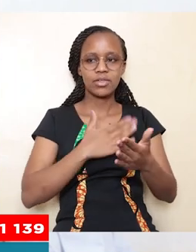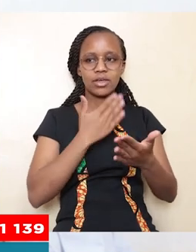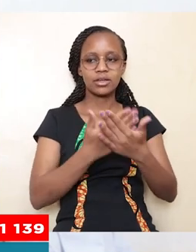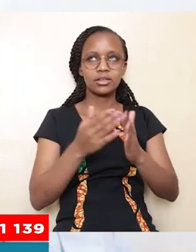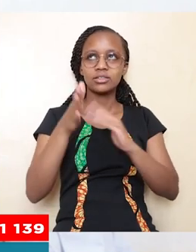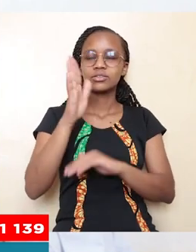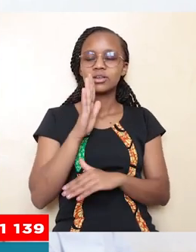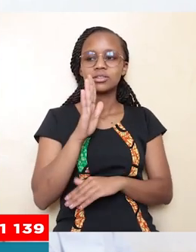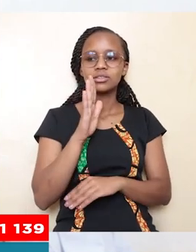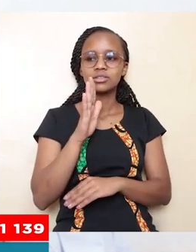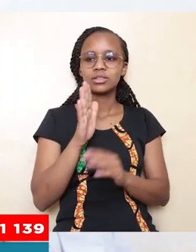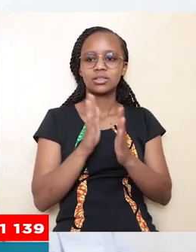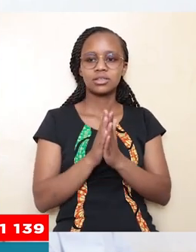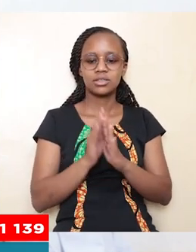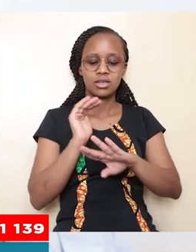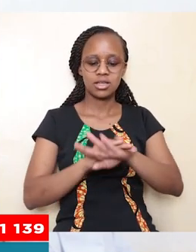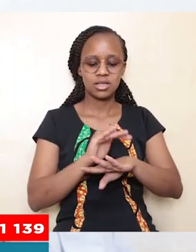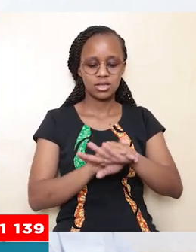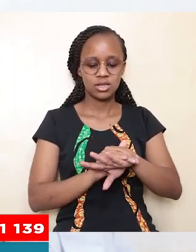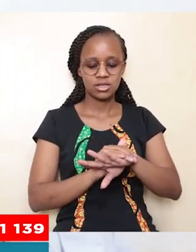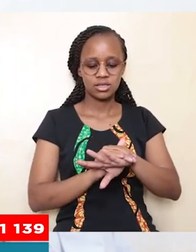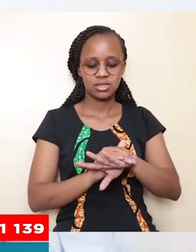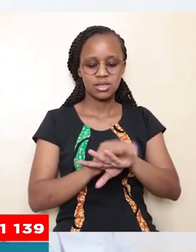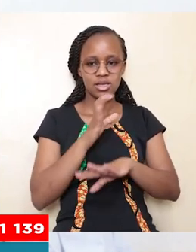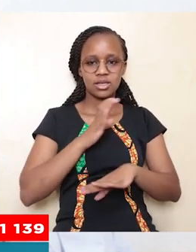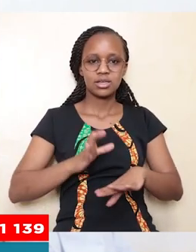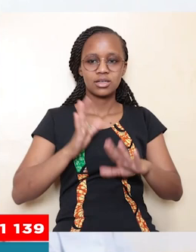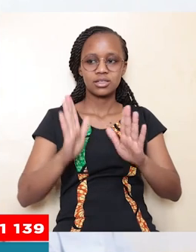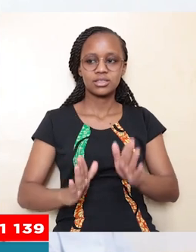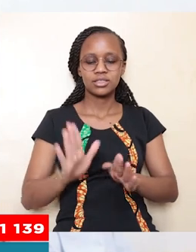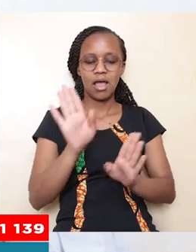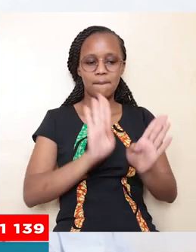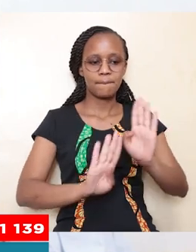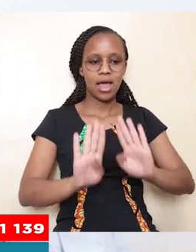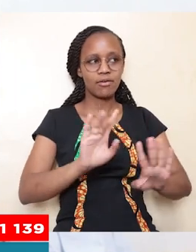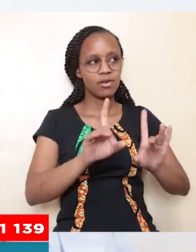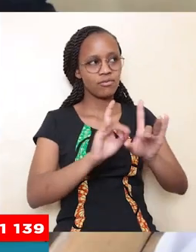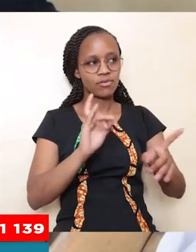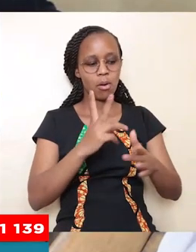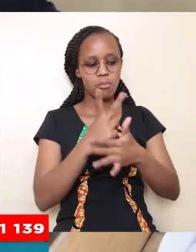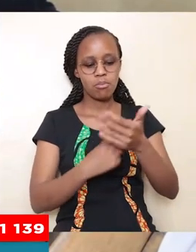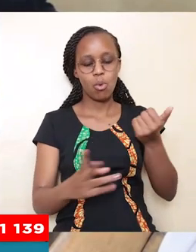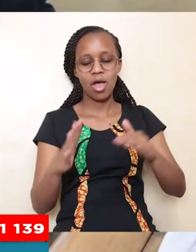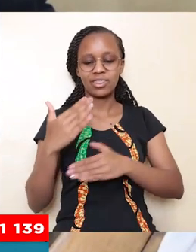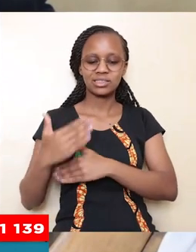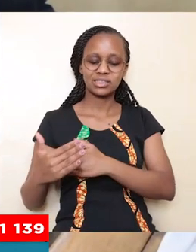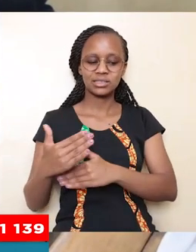grace of God and good Christian virtues from both sides.